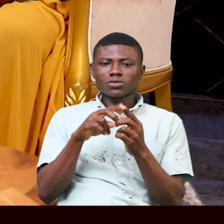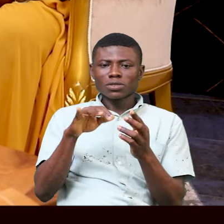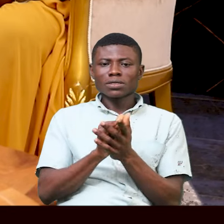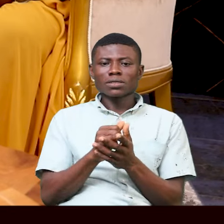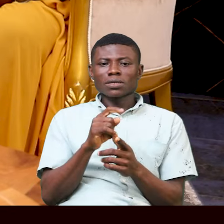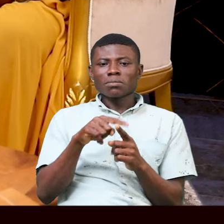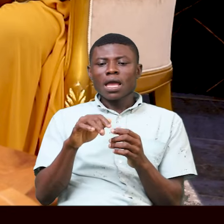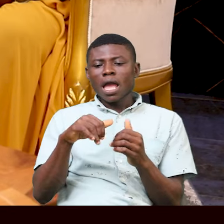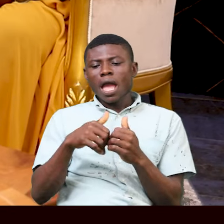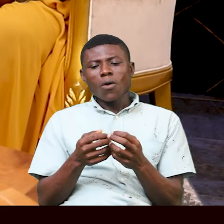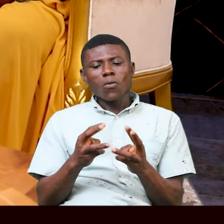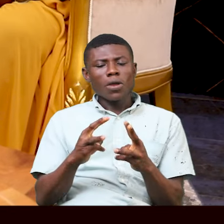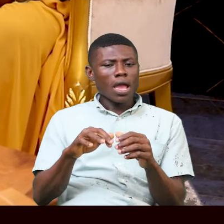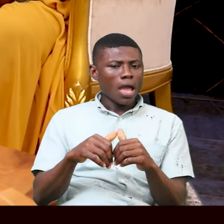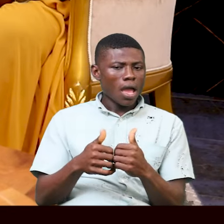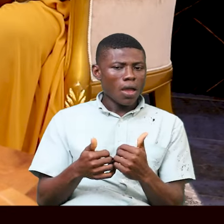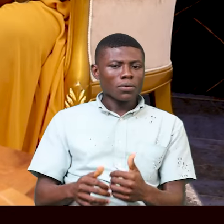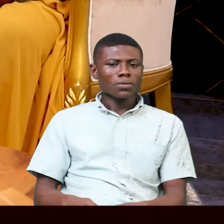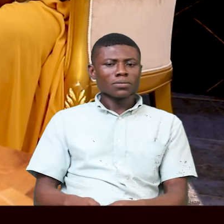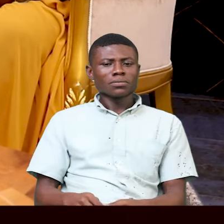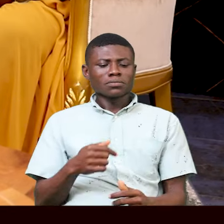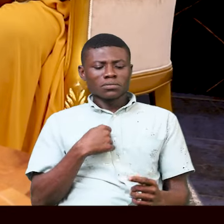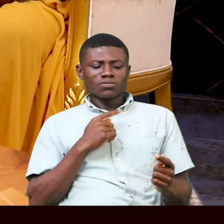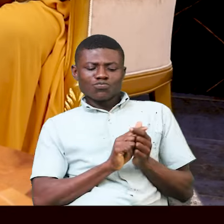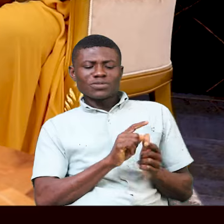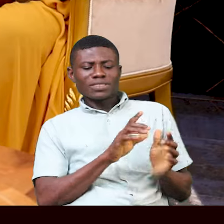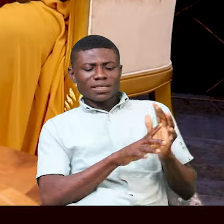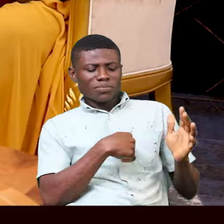but somehow no me me shi ano